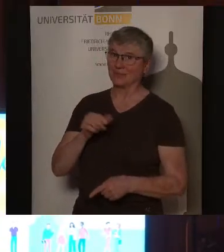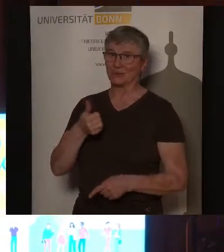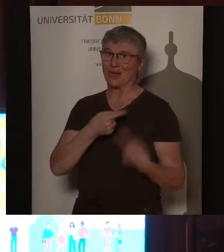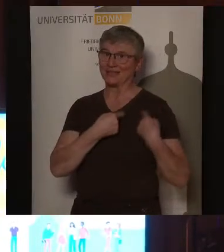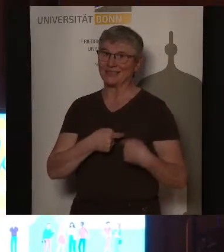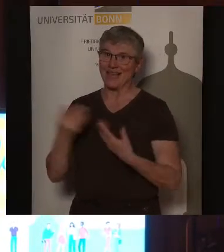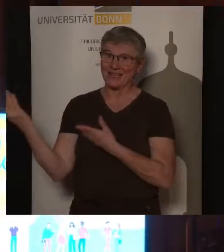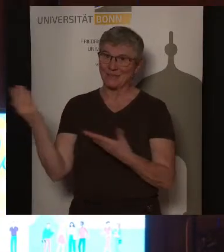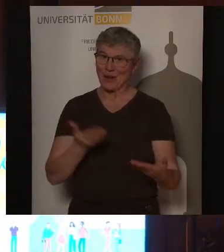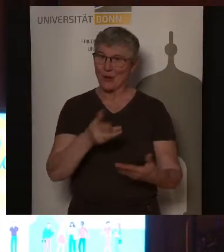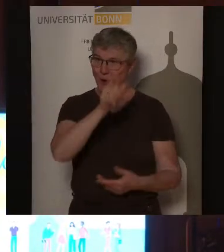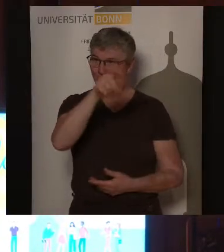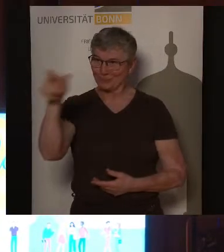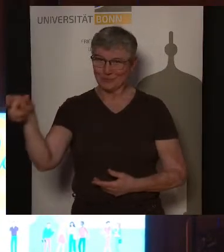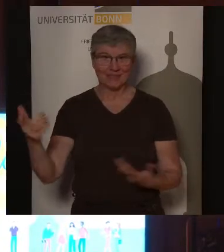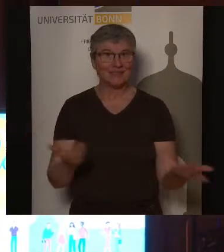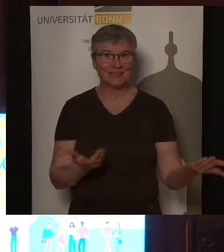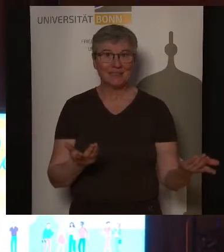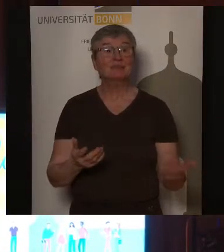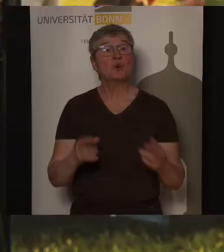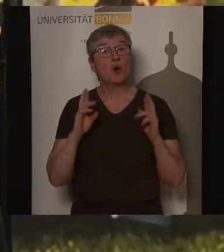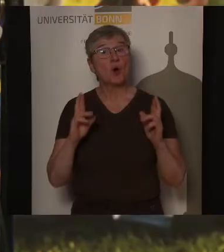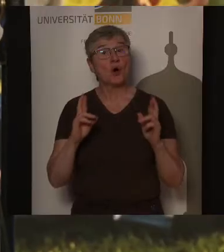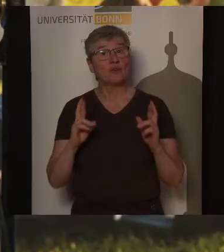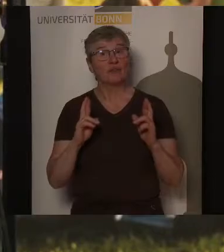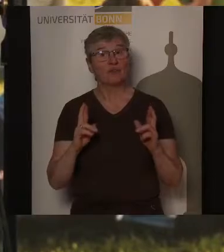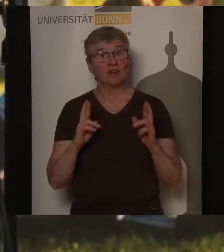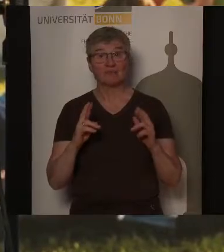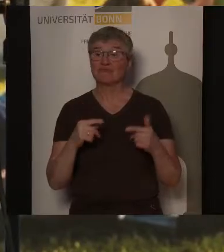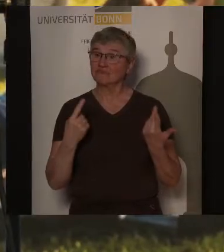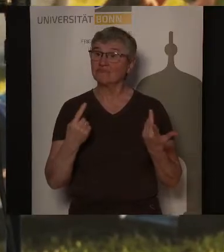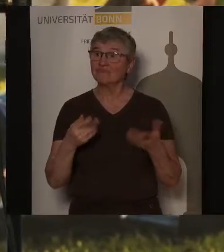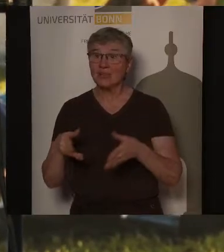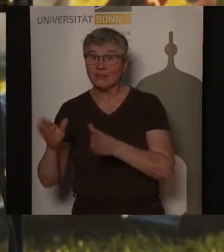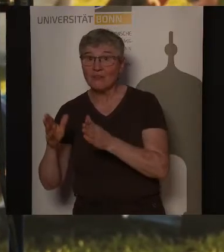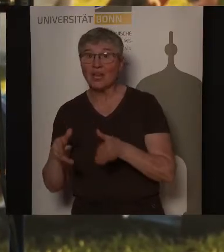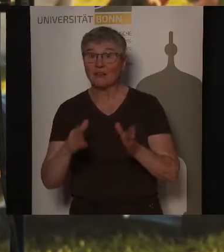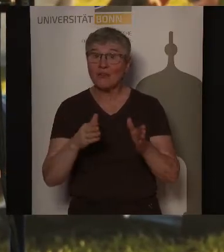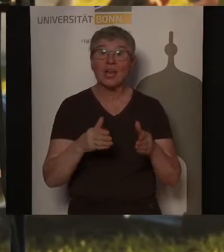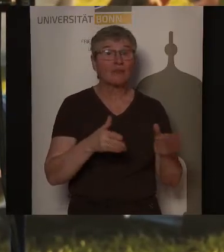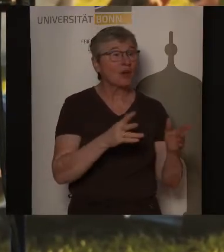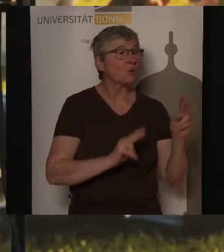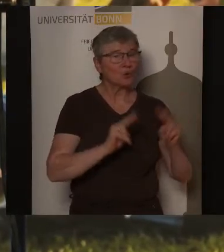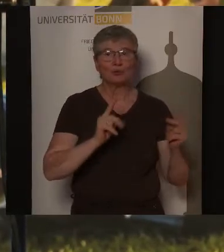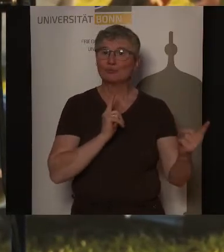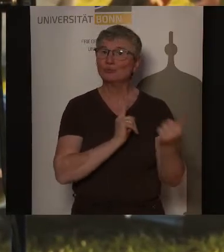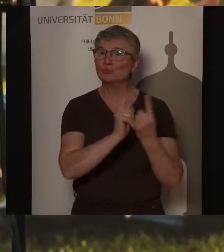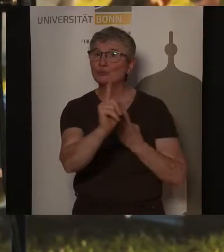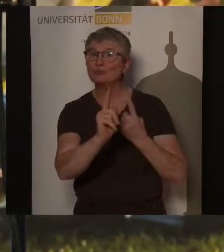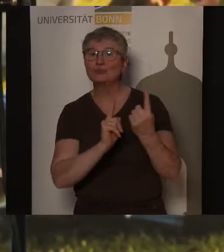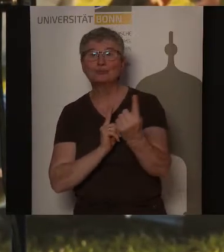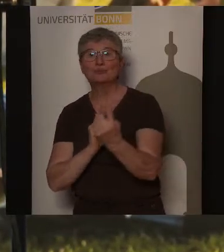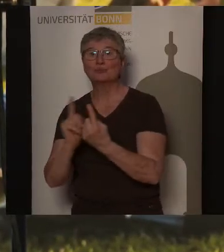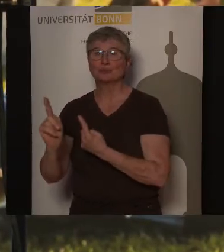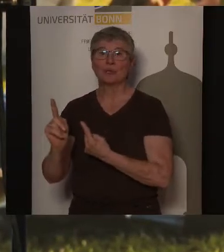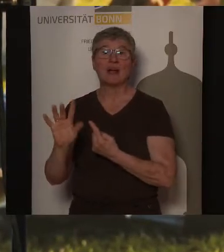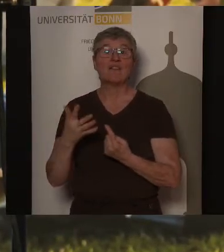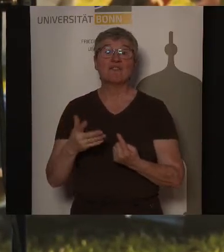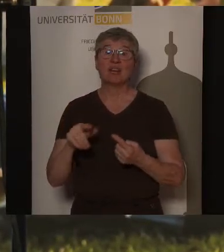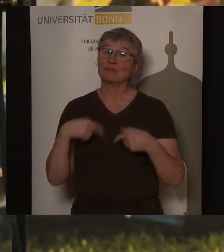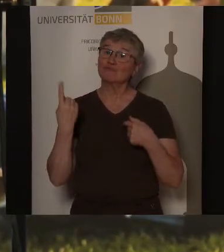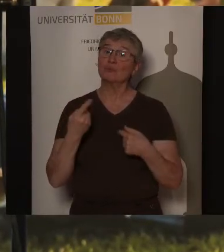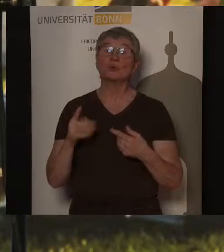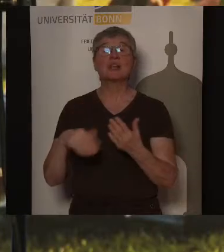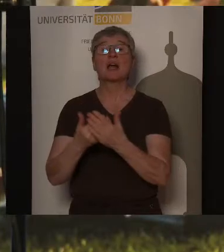people? Well, first off, welcome to all of you. I hope that we'll meet on different